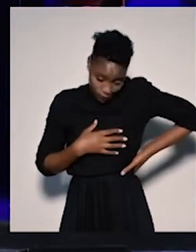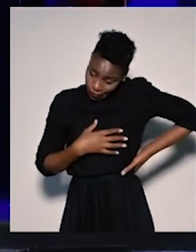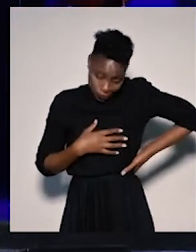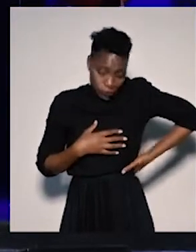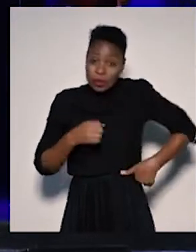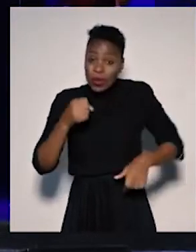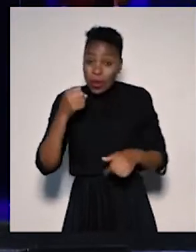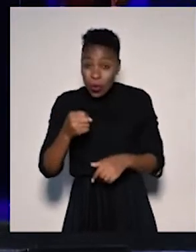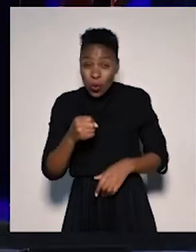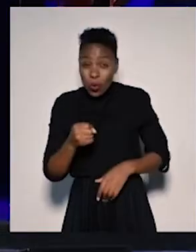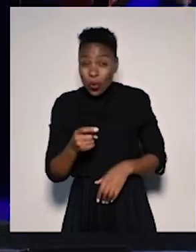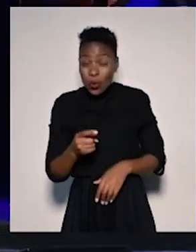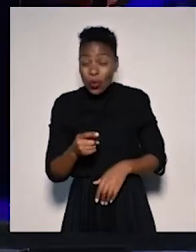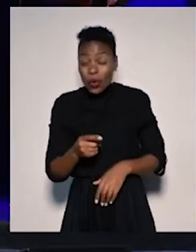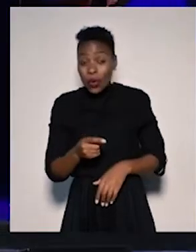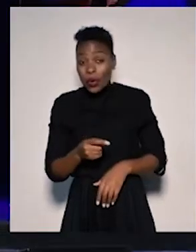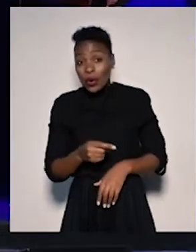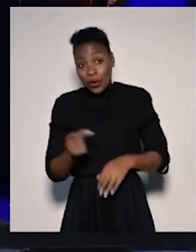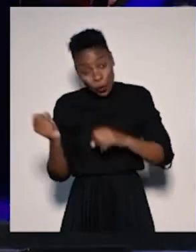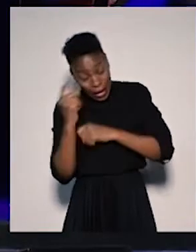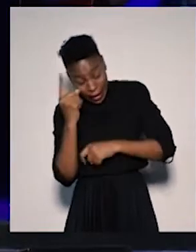You are here.